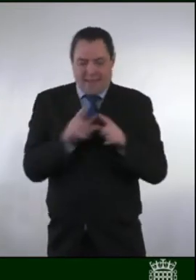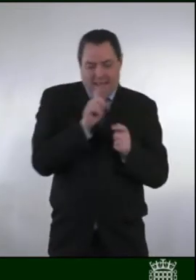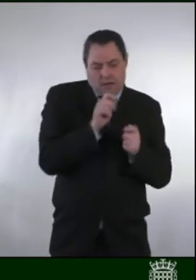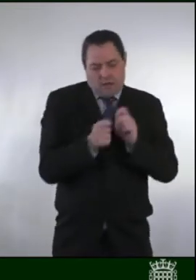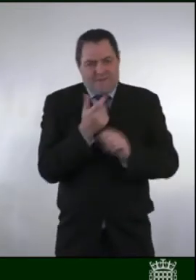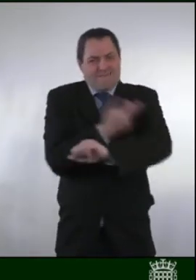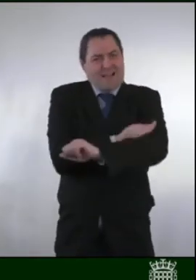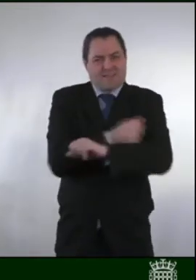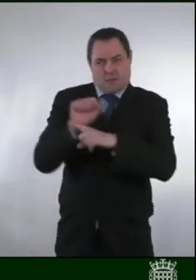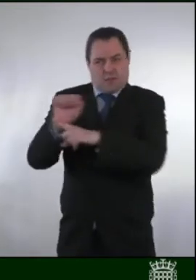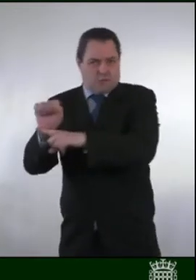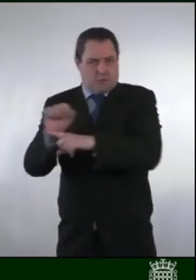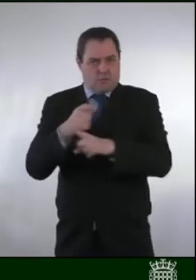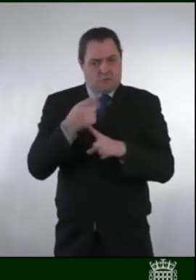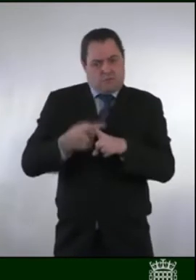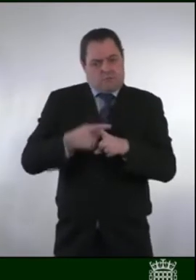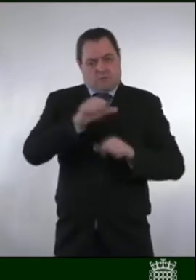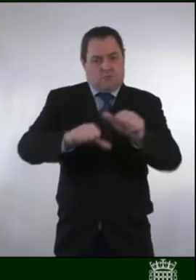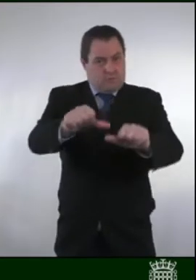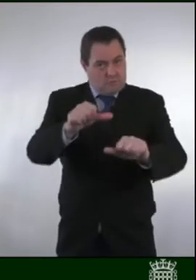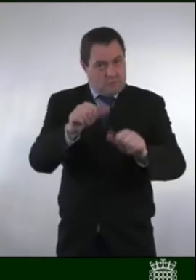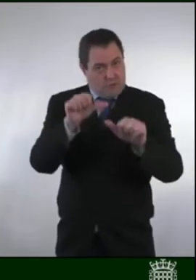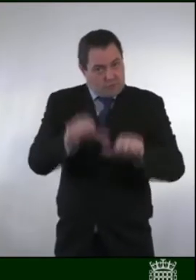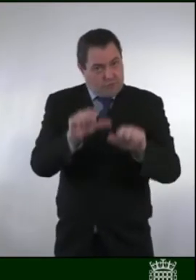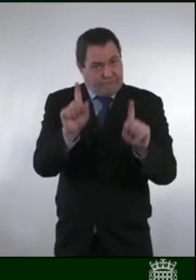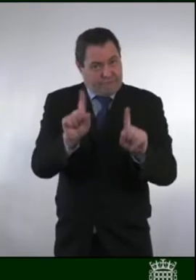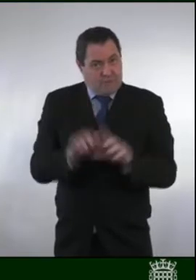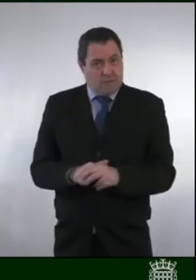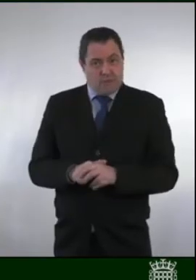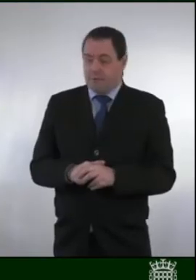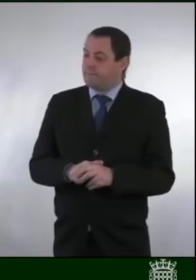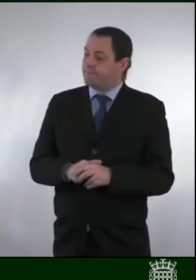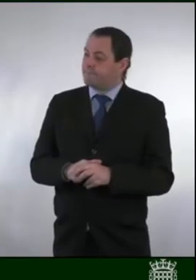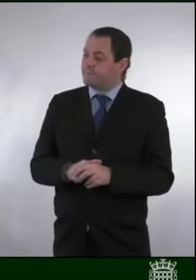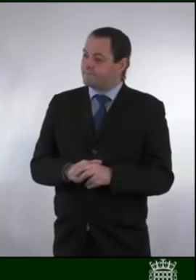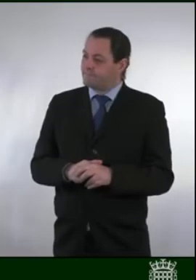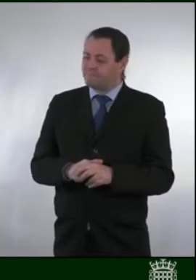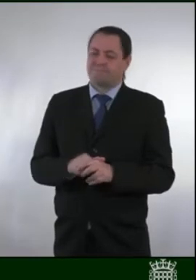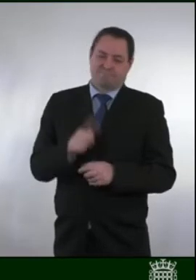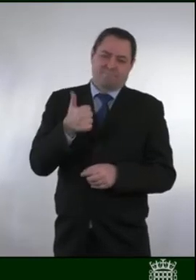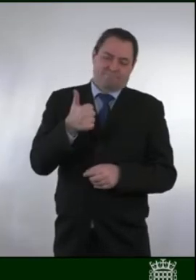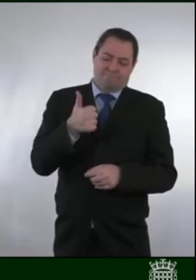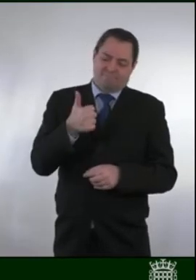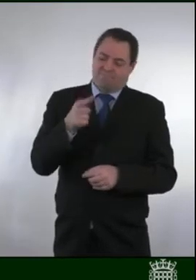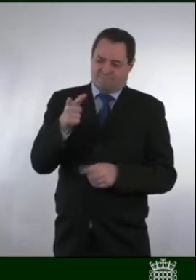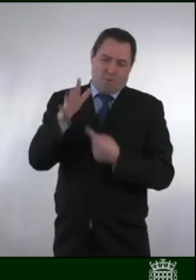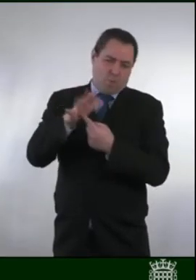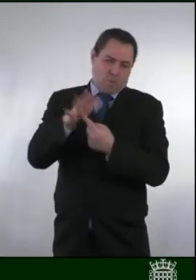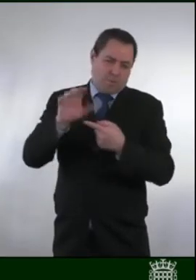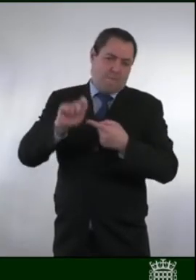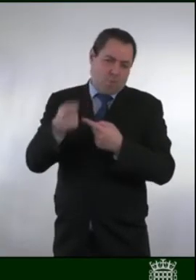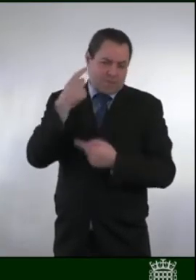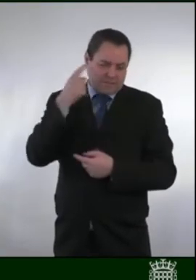any new strains quickly? Prime Minister. Yes, indeed. My honourable friend makes an incredibly important point,